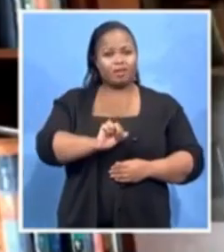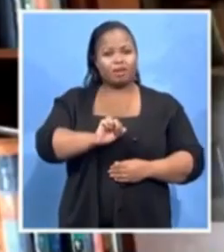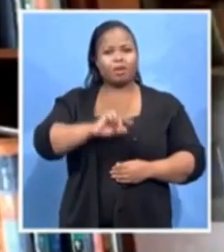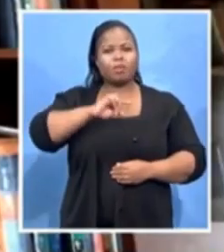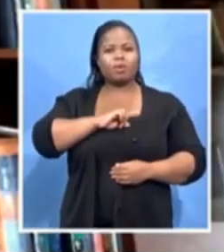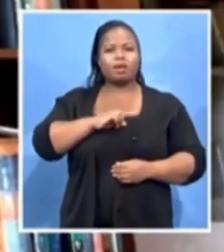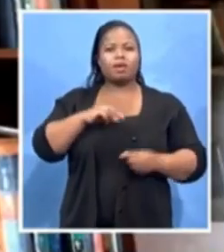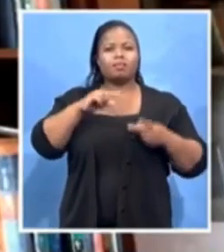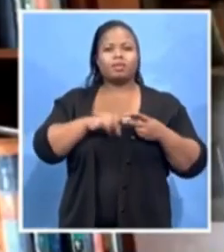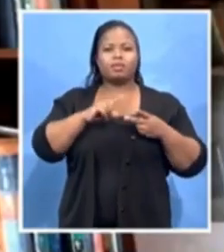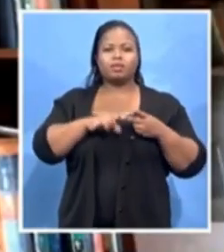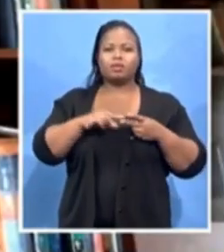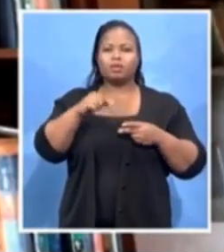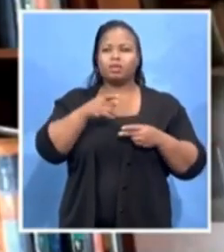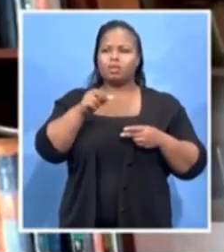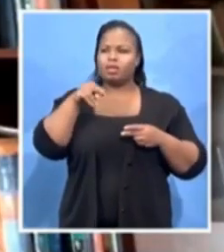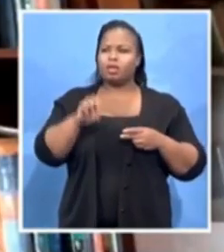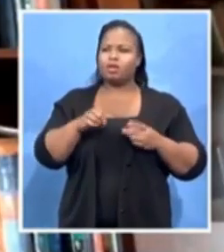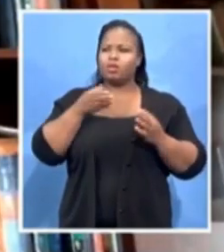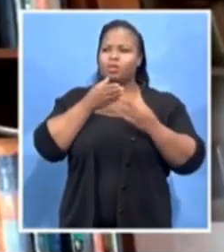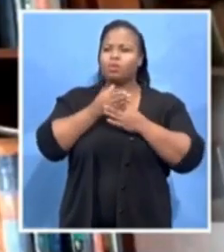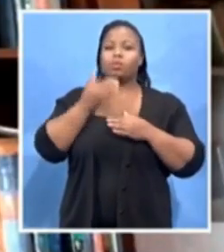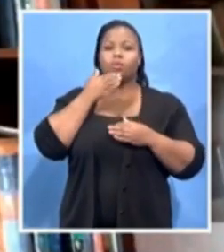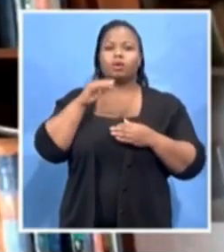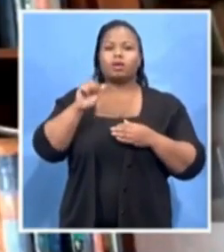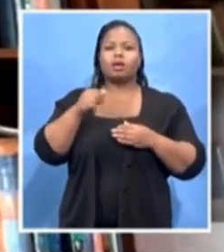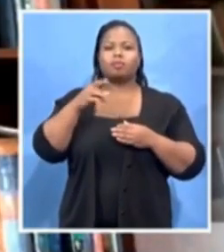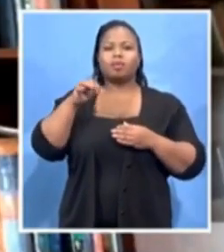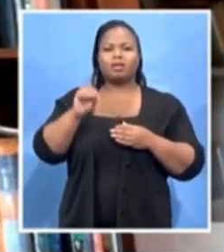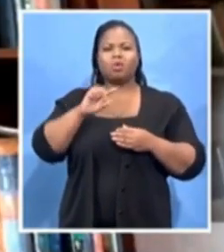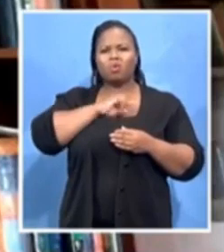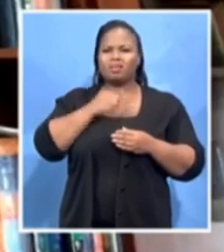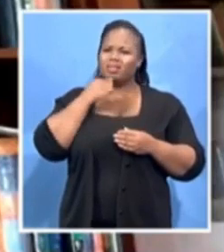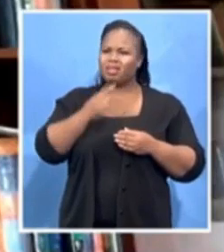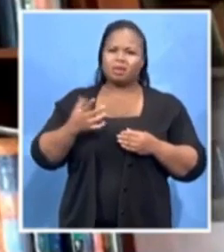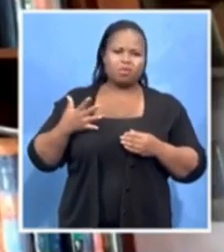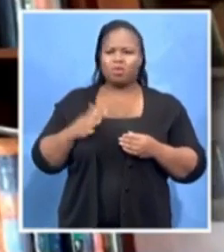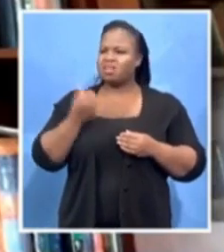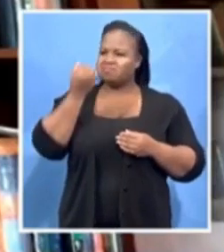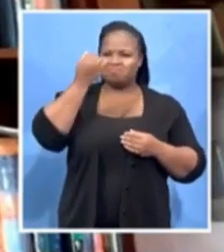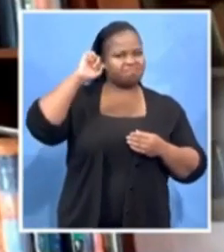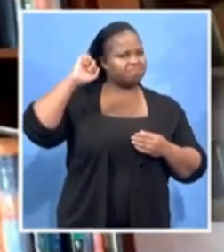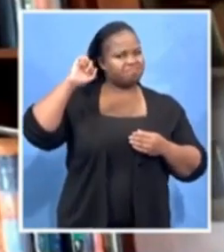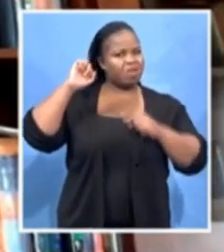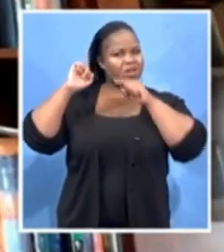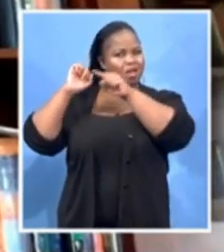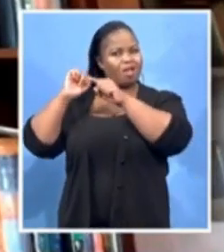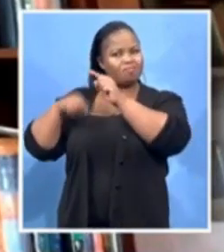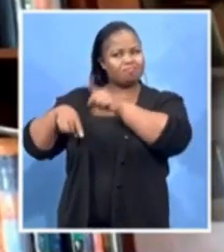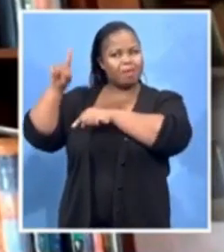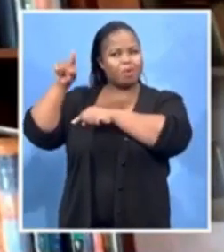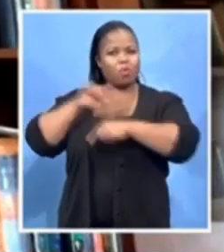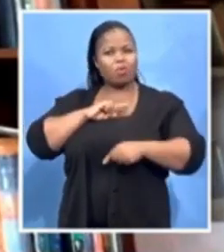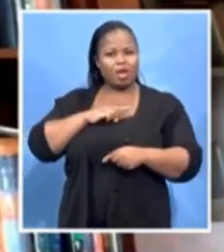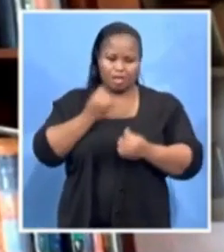Touré to vote no, so that they could gain their independence. And by 1958,